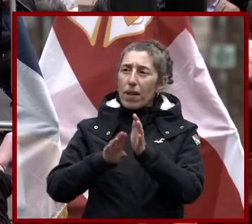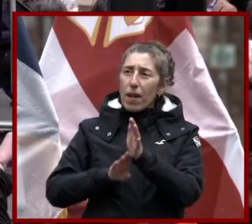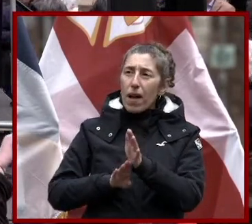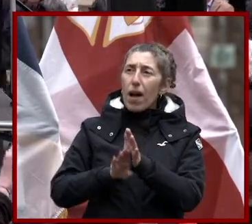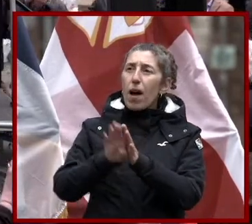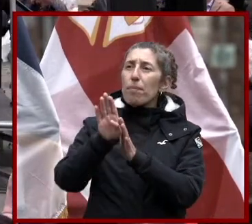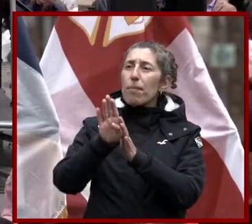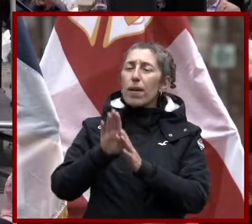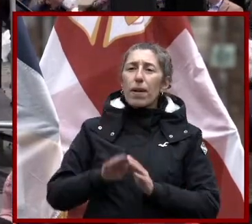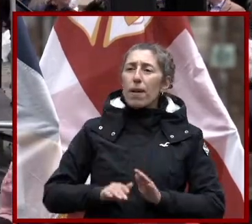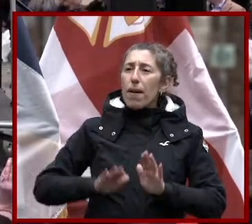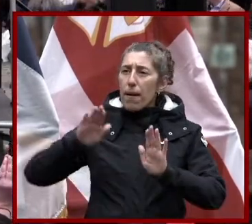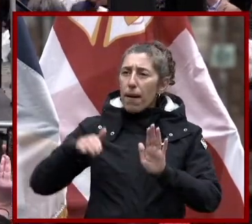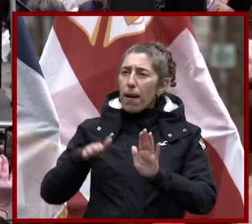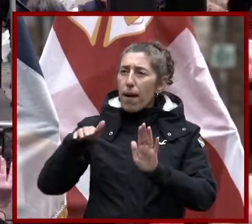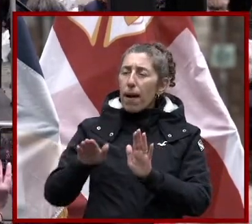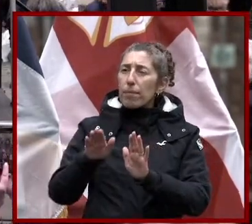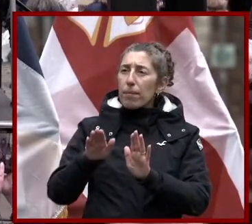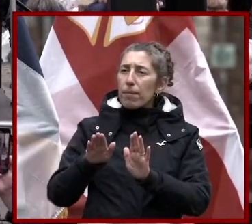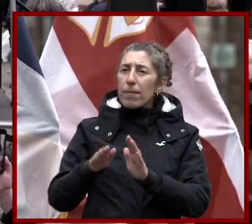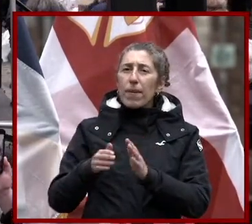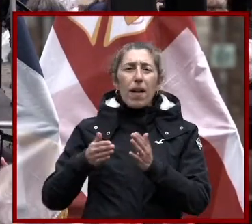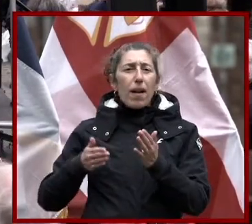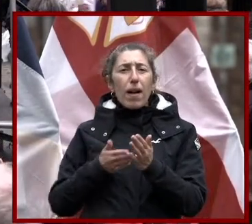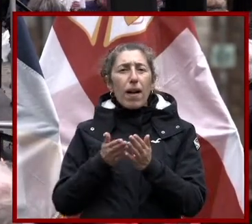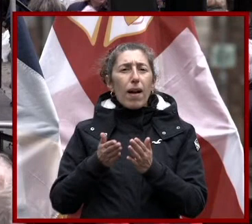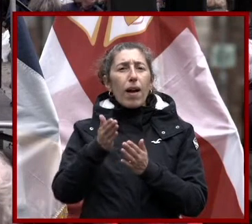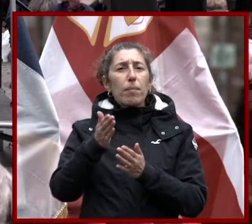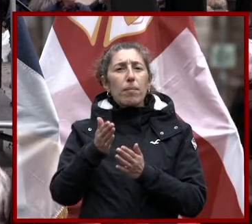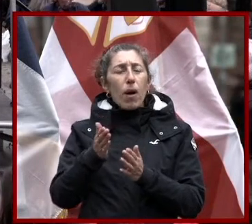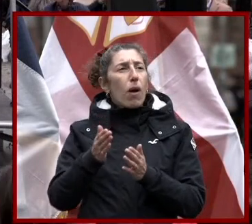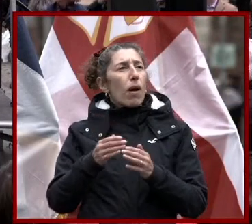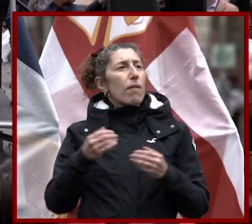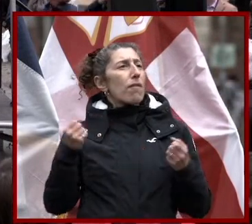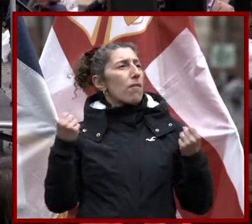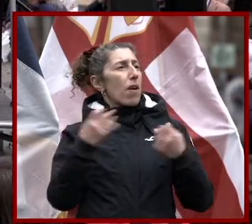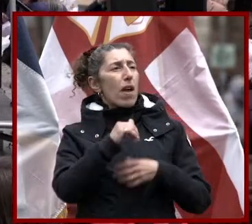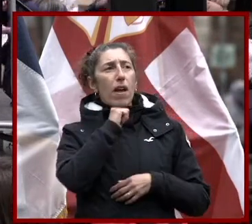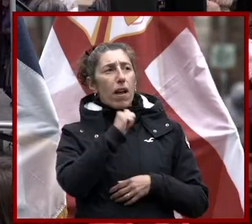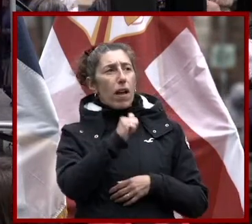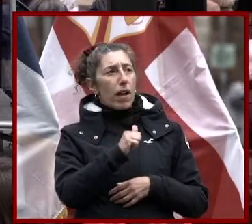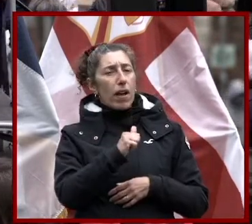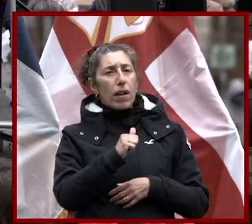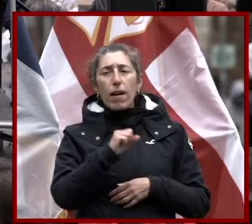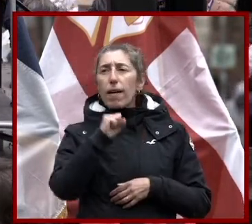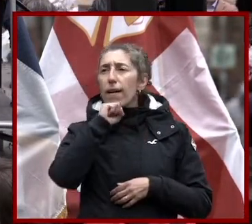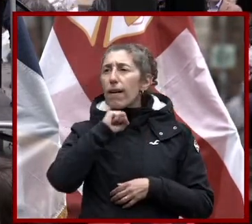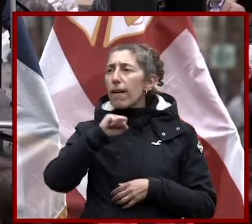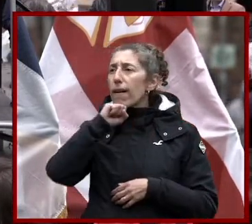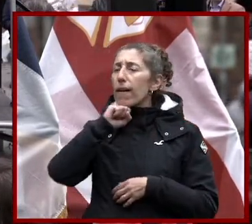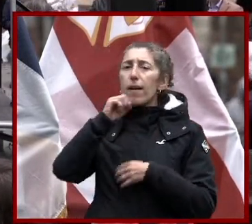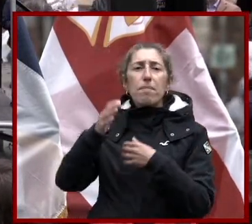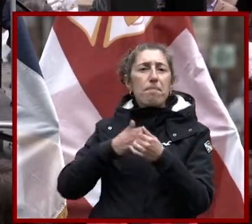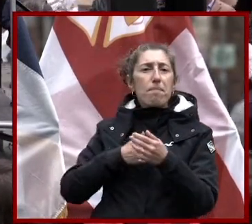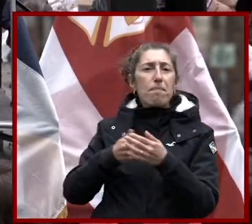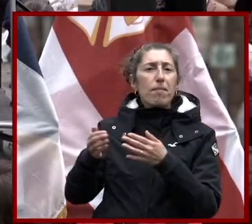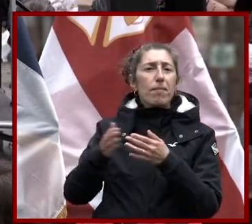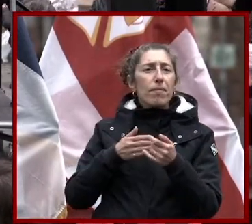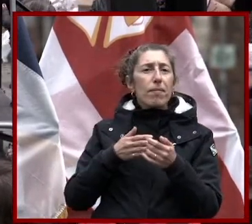We'll rise up, we'll rise unafraid. We'll rise up, and we'll do